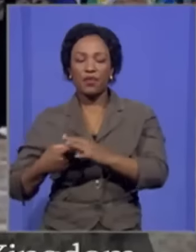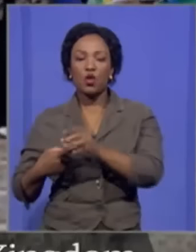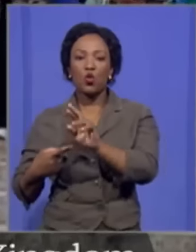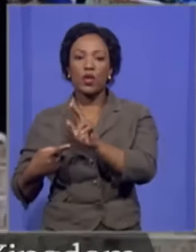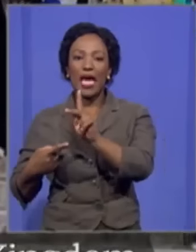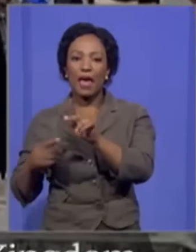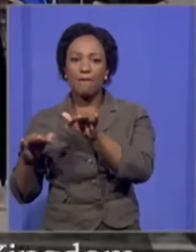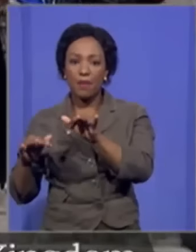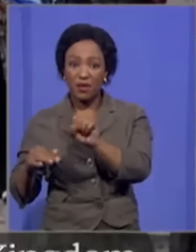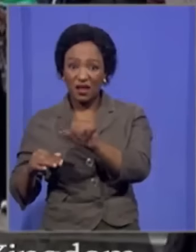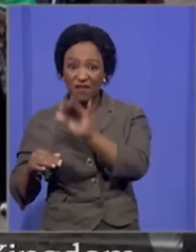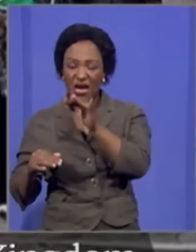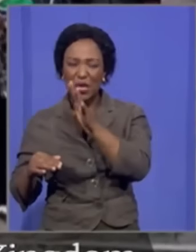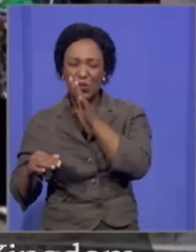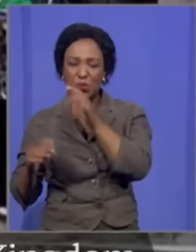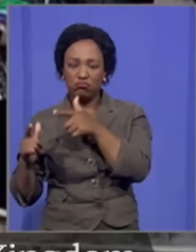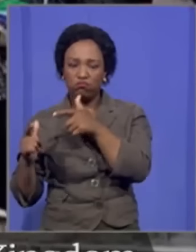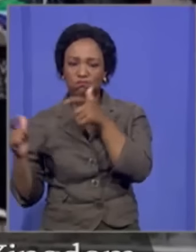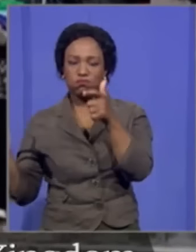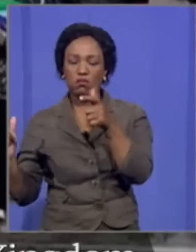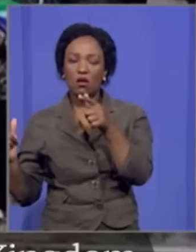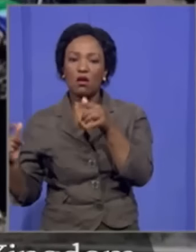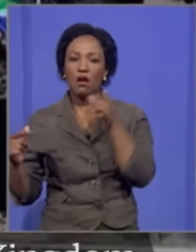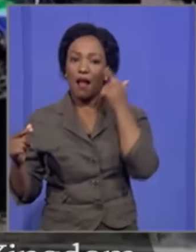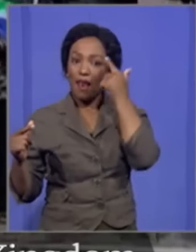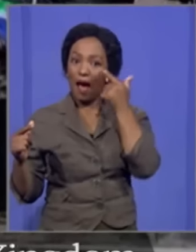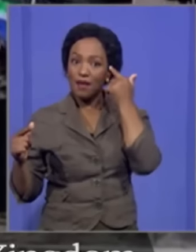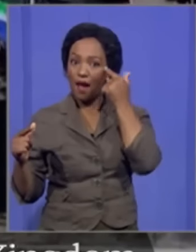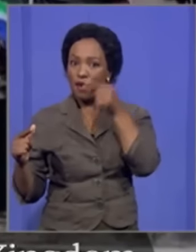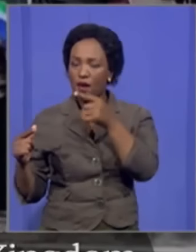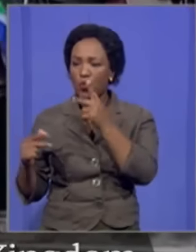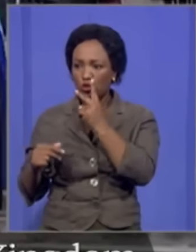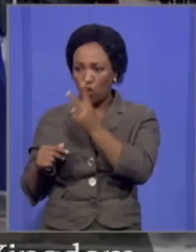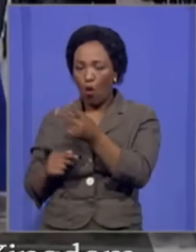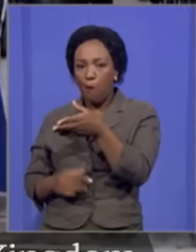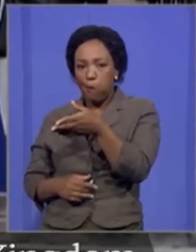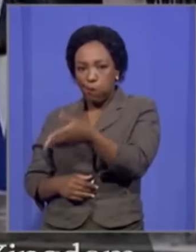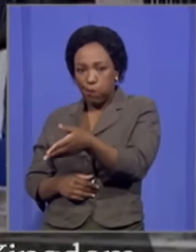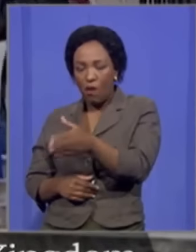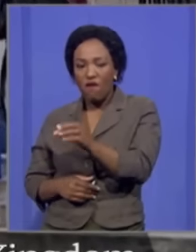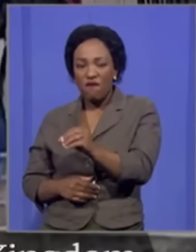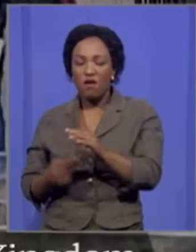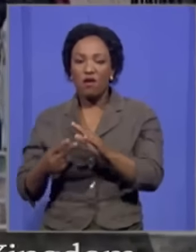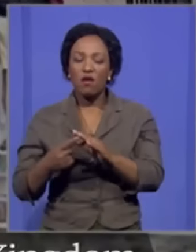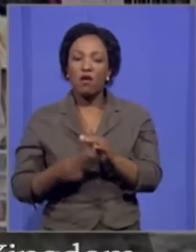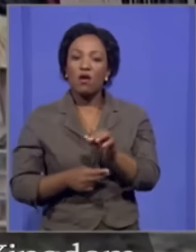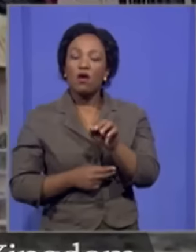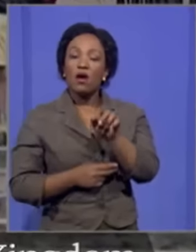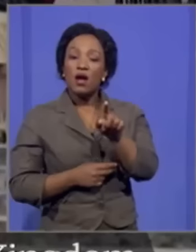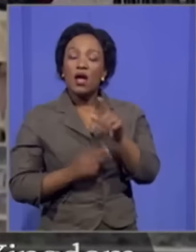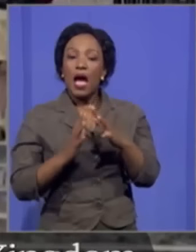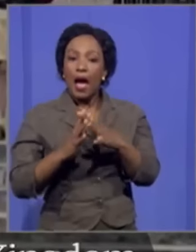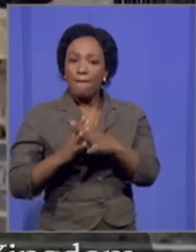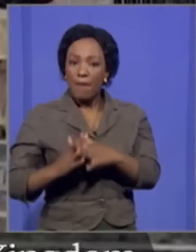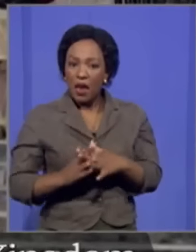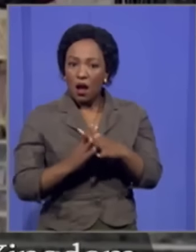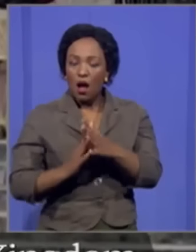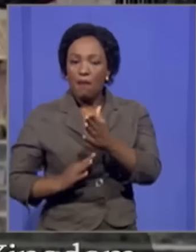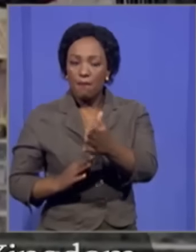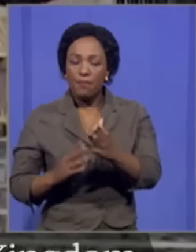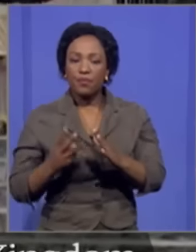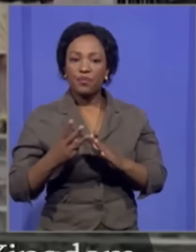Kingdom re ile ra bona mo le London ba le teng, re ile ra bona United States of America mo le New York ba